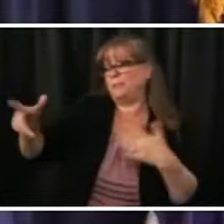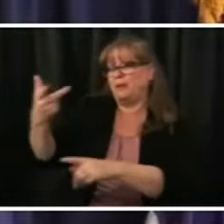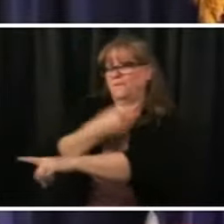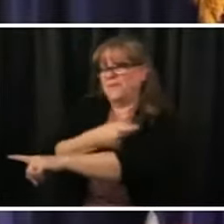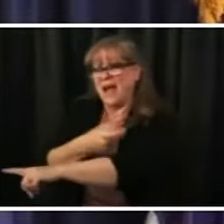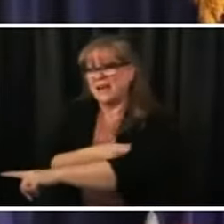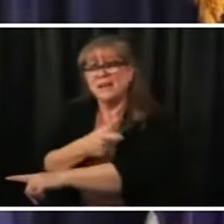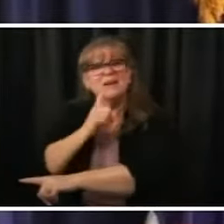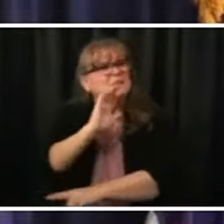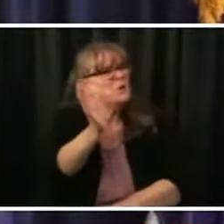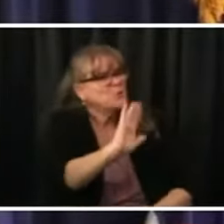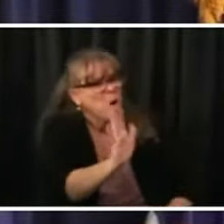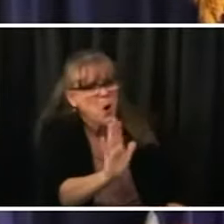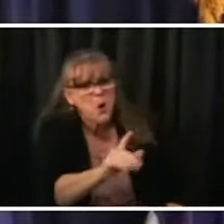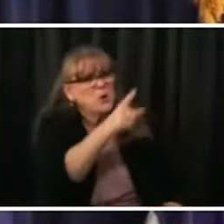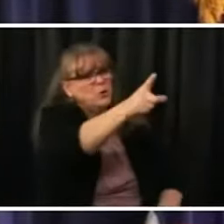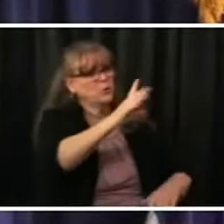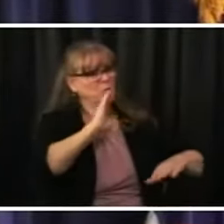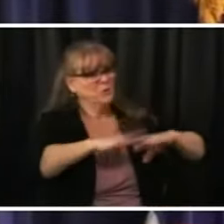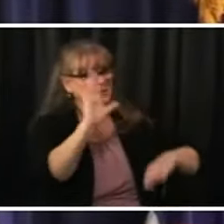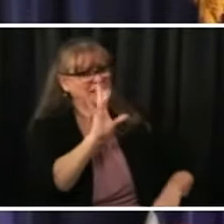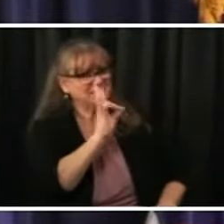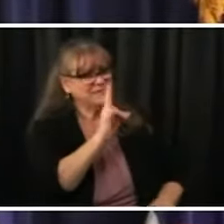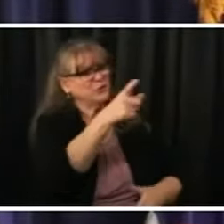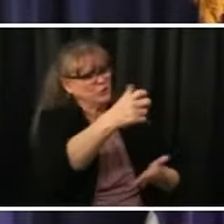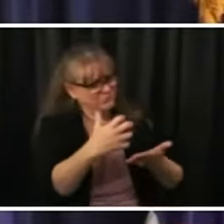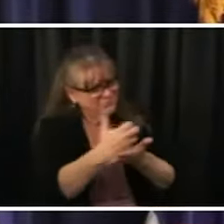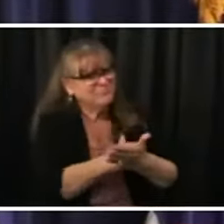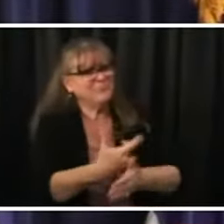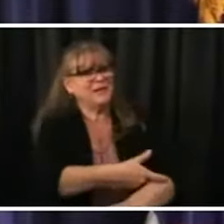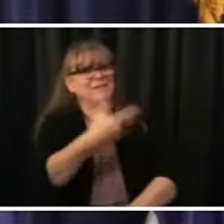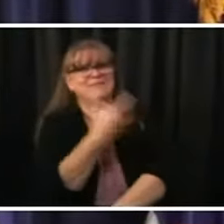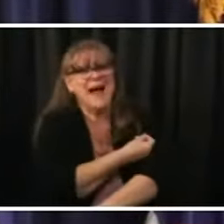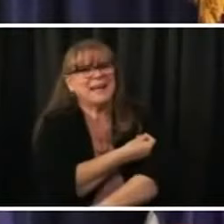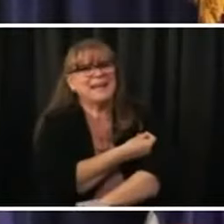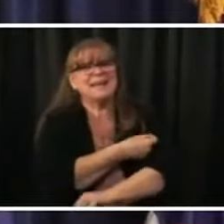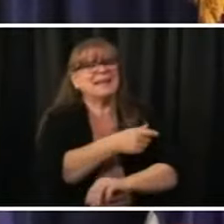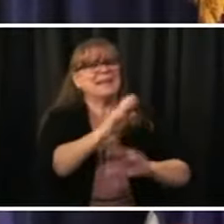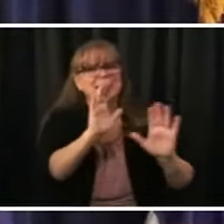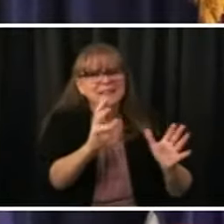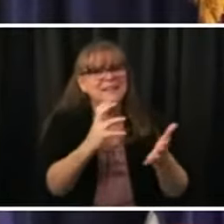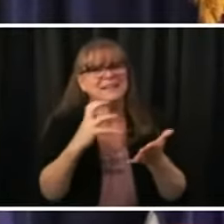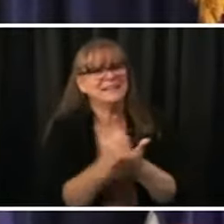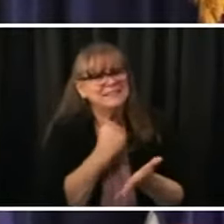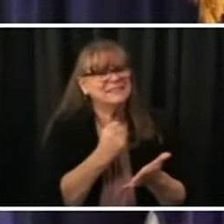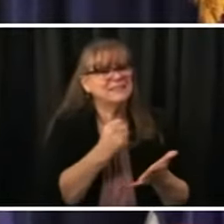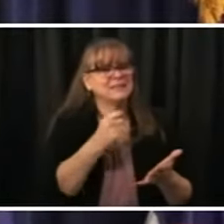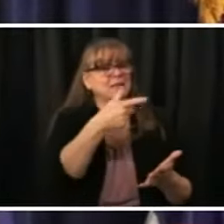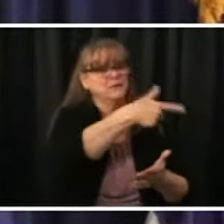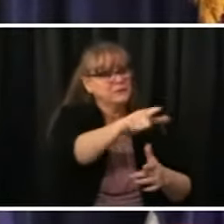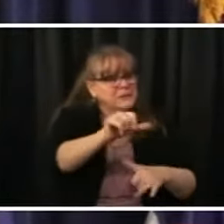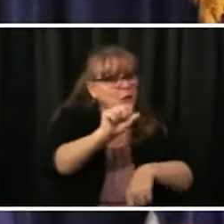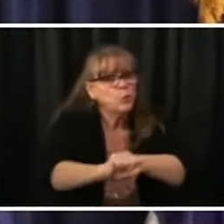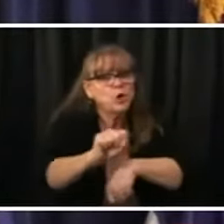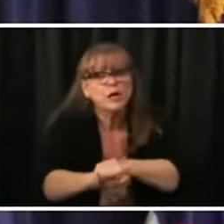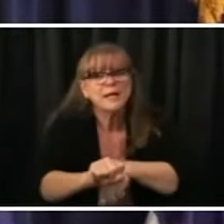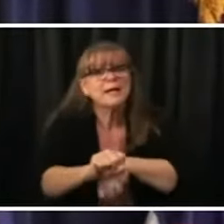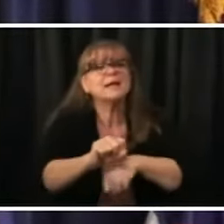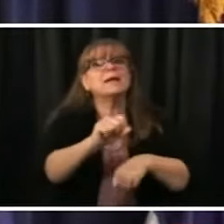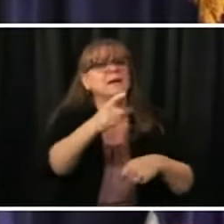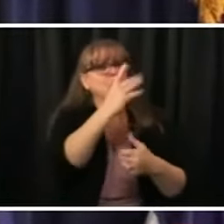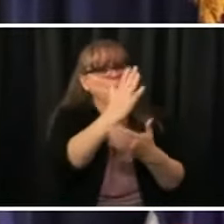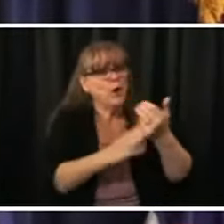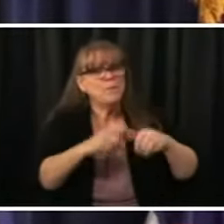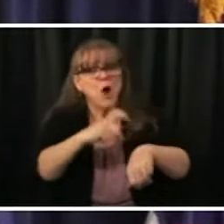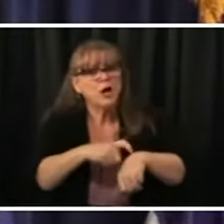70. That alone is a risk factor. You look really healthy. You look wonderful. He still works as a grocery store worker part-time. But